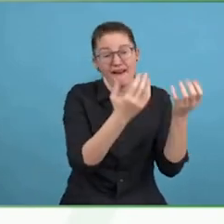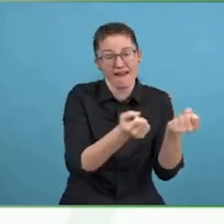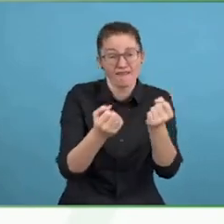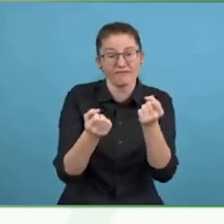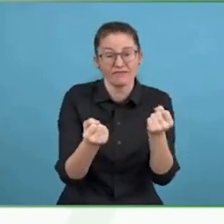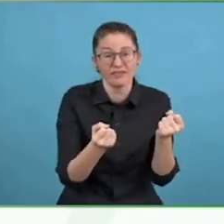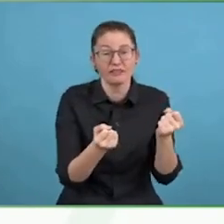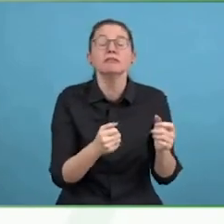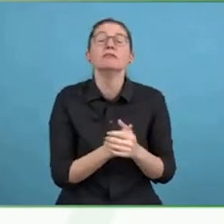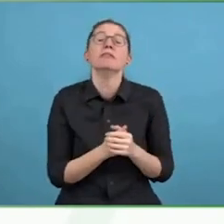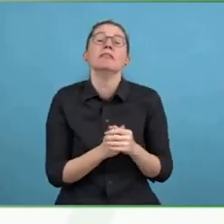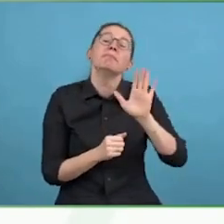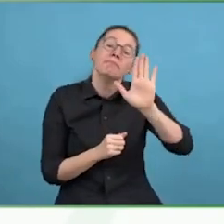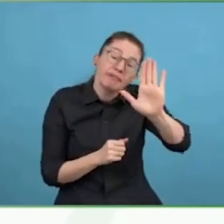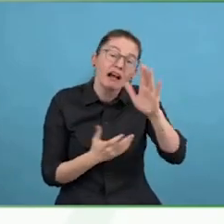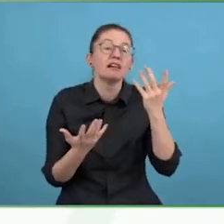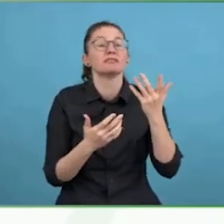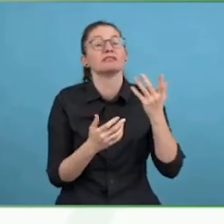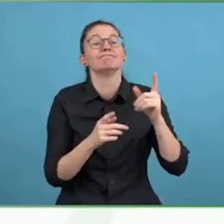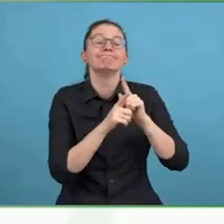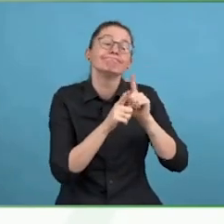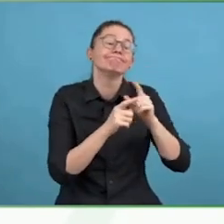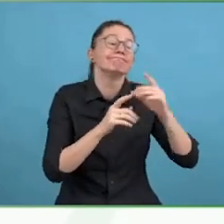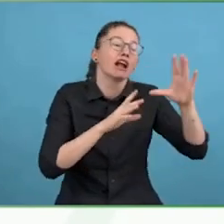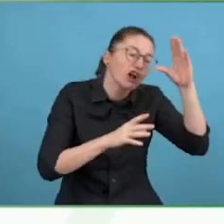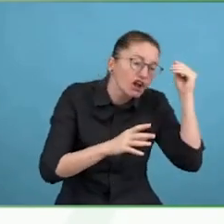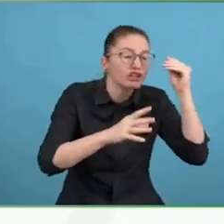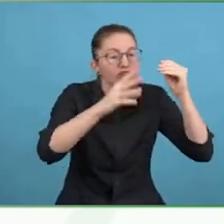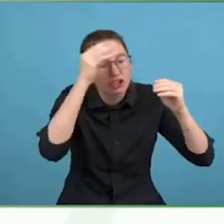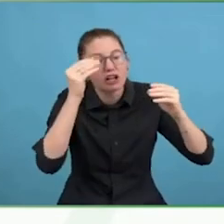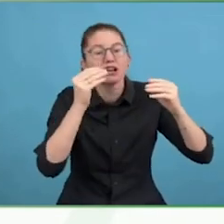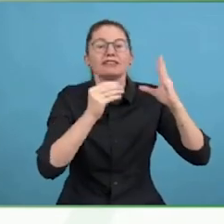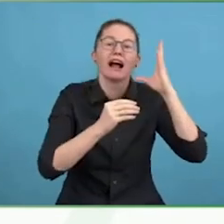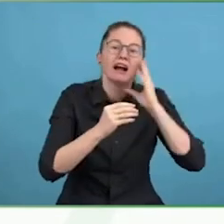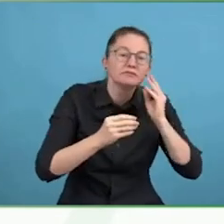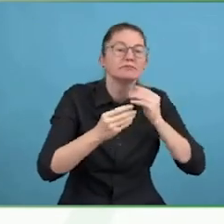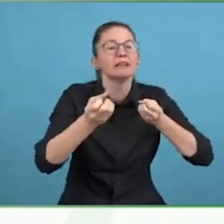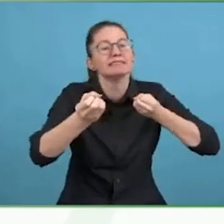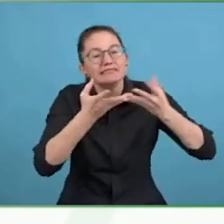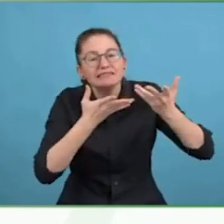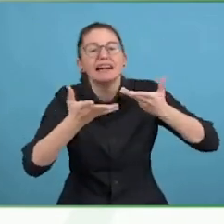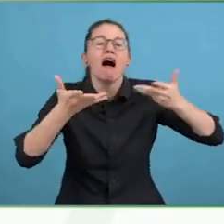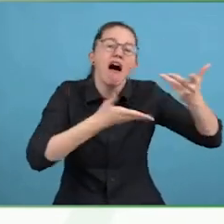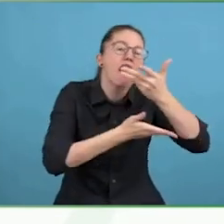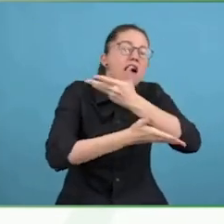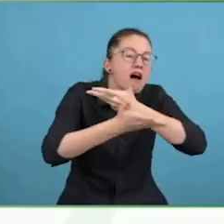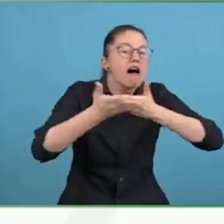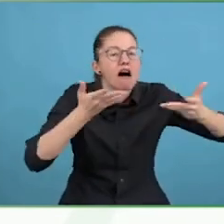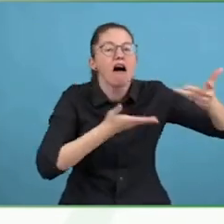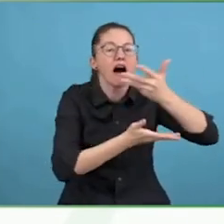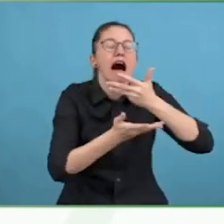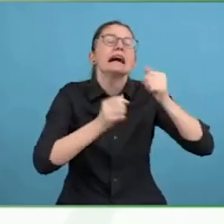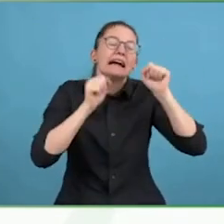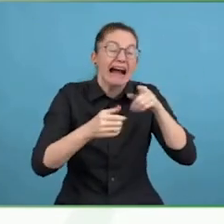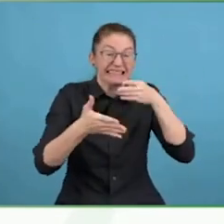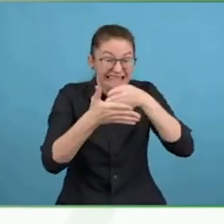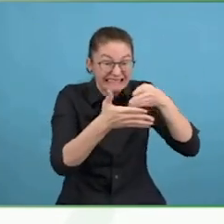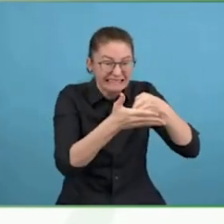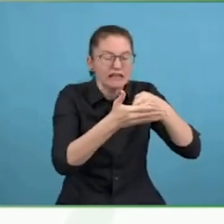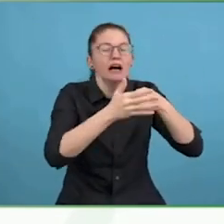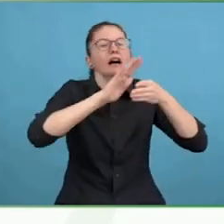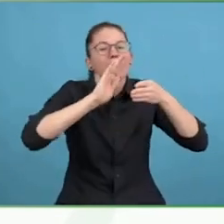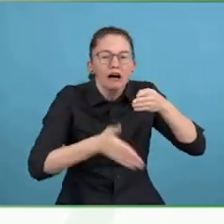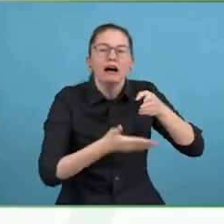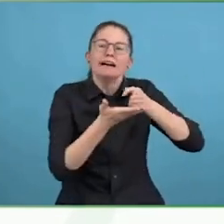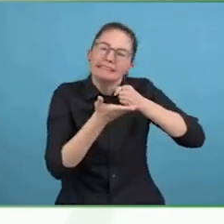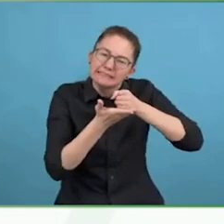you so much. You have obviously achieved a considerable amount there. I'm going to come back to that and come back to